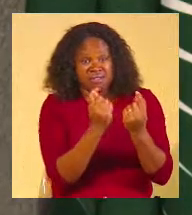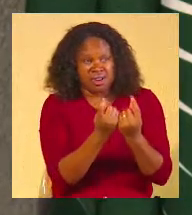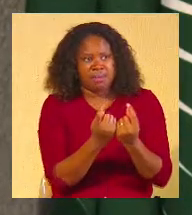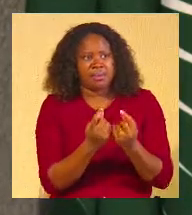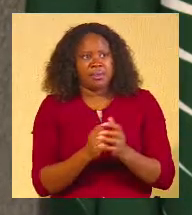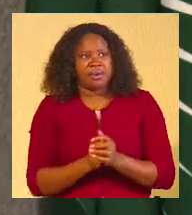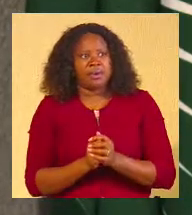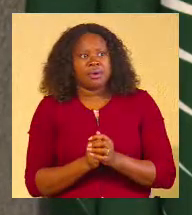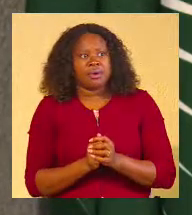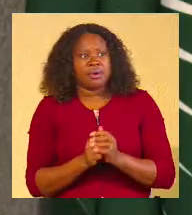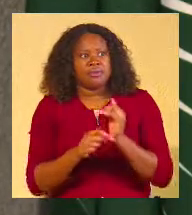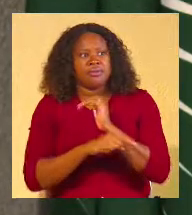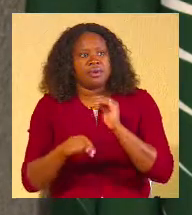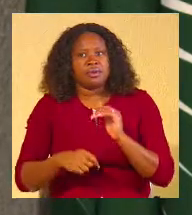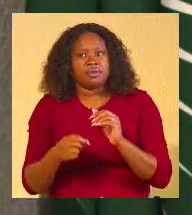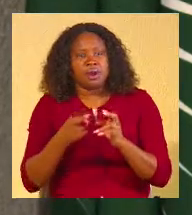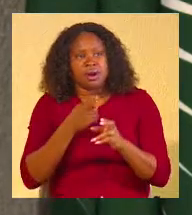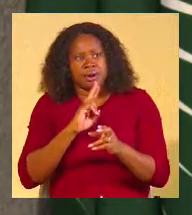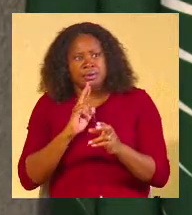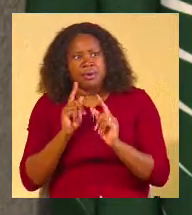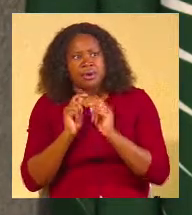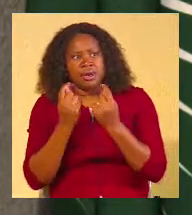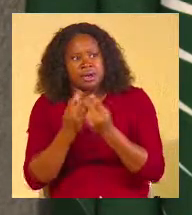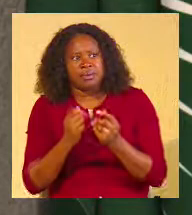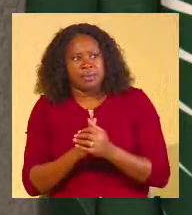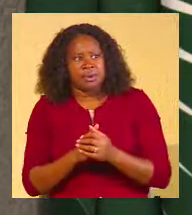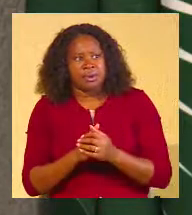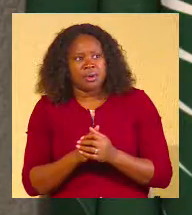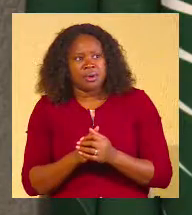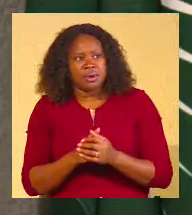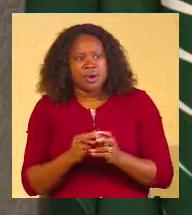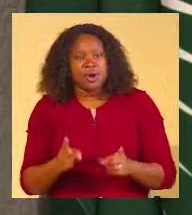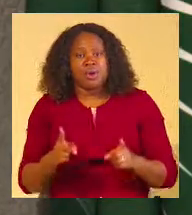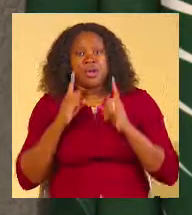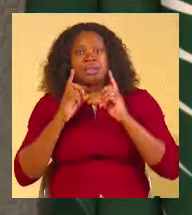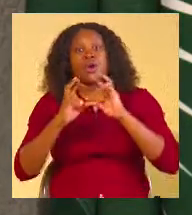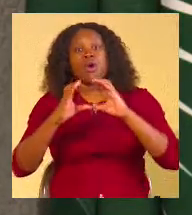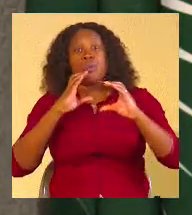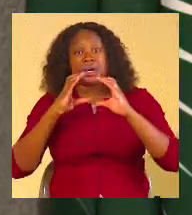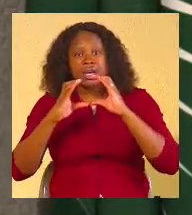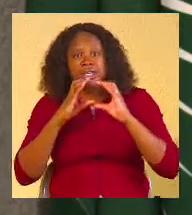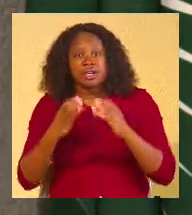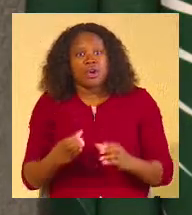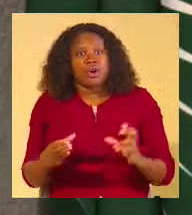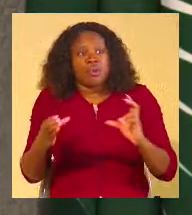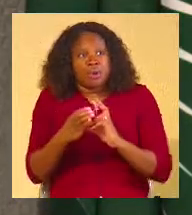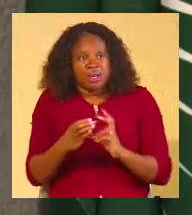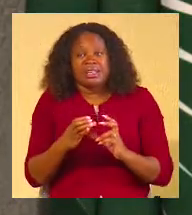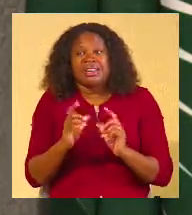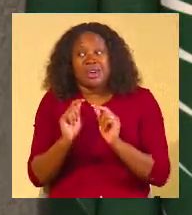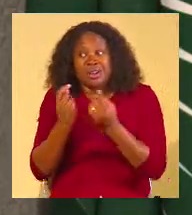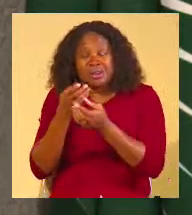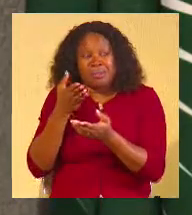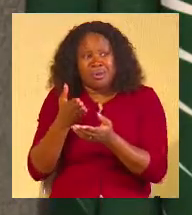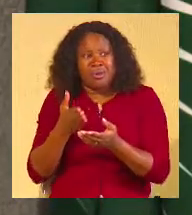of the pillars of the National Response team is one that is called Risk Communication and Community Engagement. And I'm telling